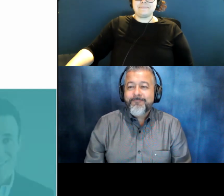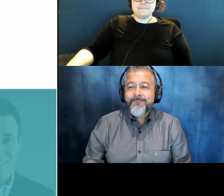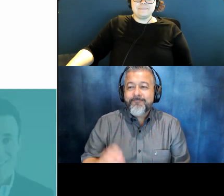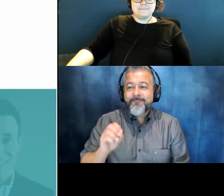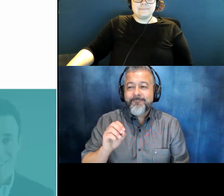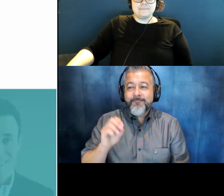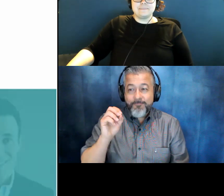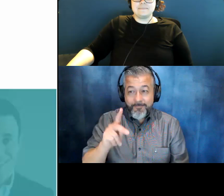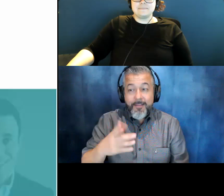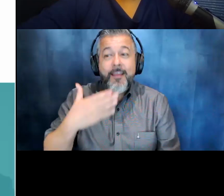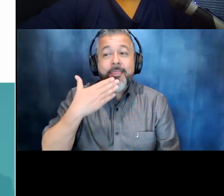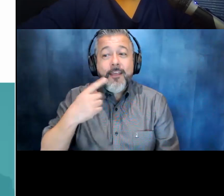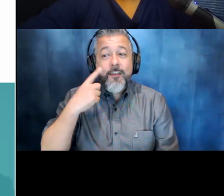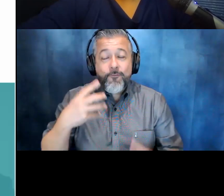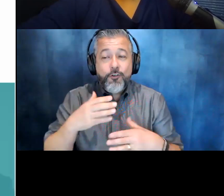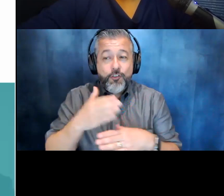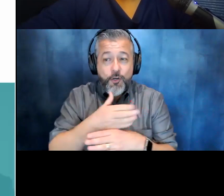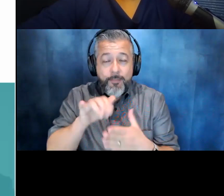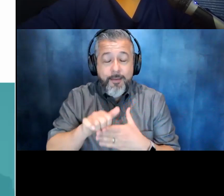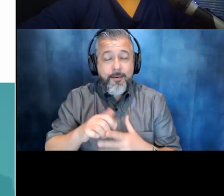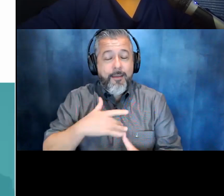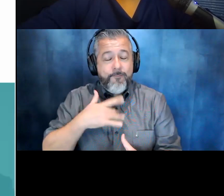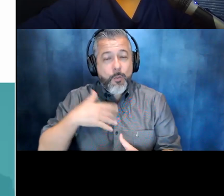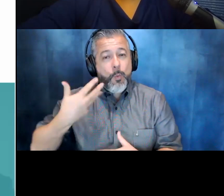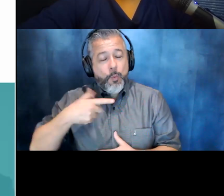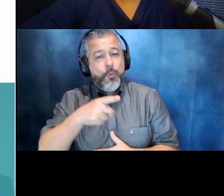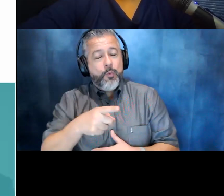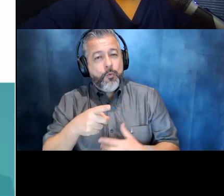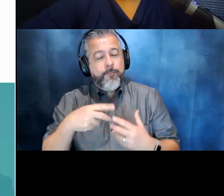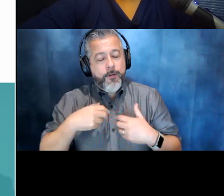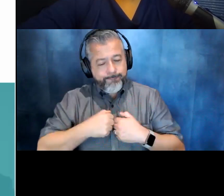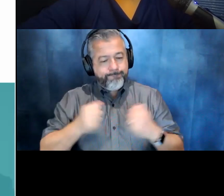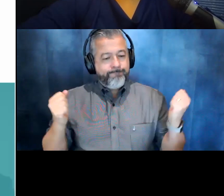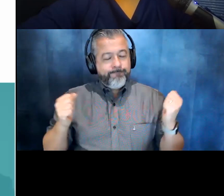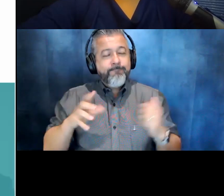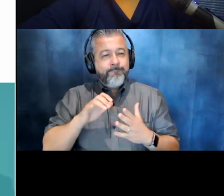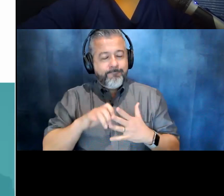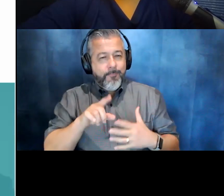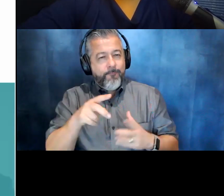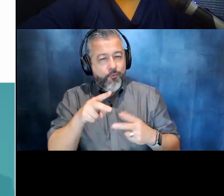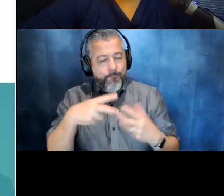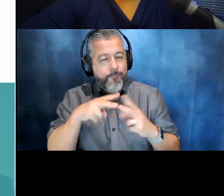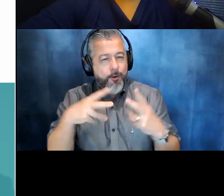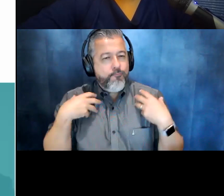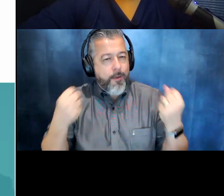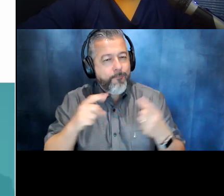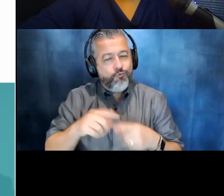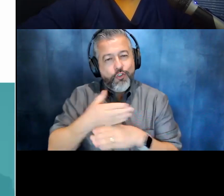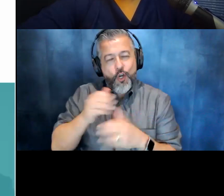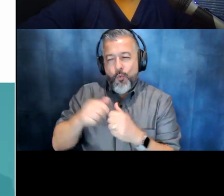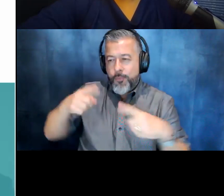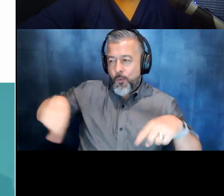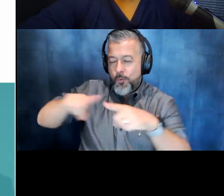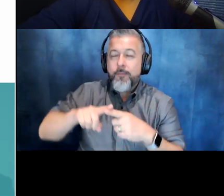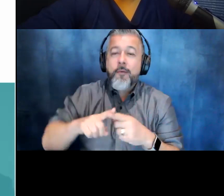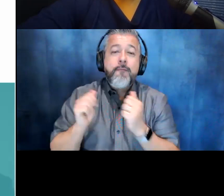that. I think that's very brave and important for all of us to hear, that we need to take care of ourselves. And so to everyone else, I want to thank you